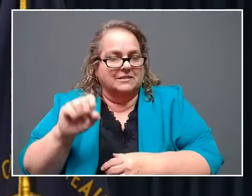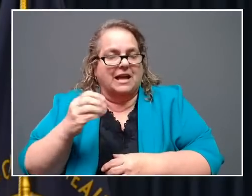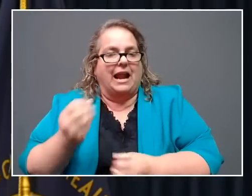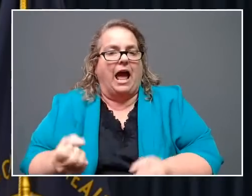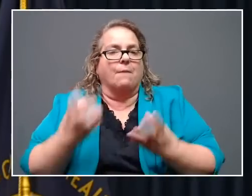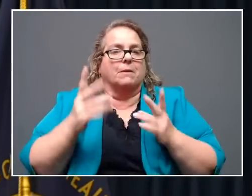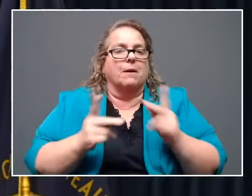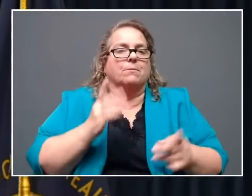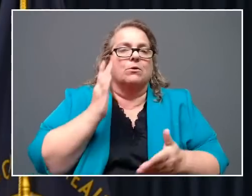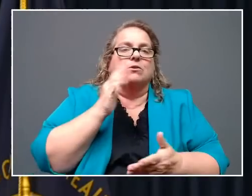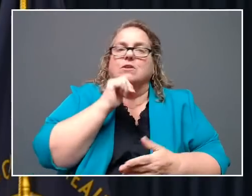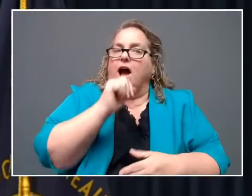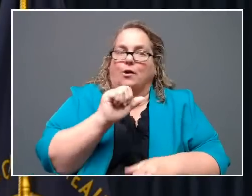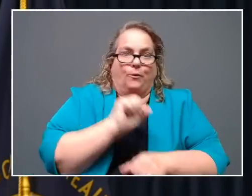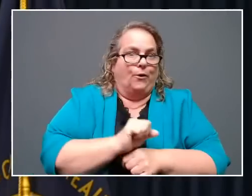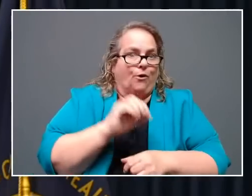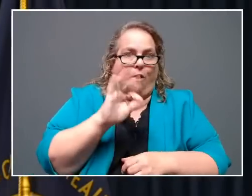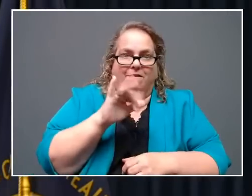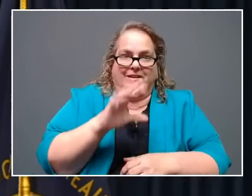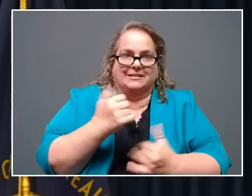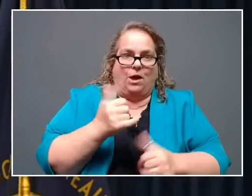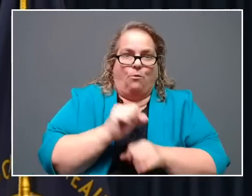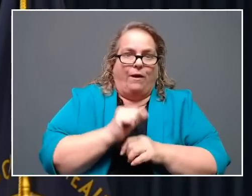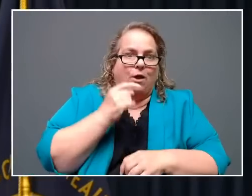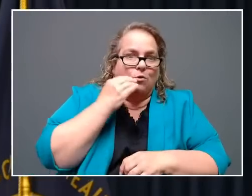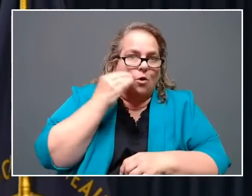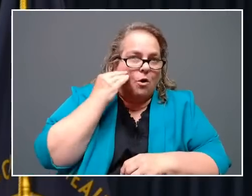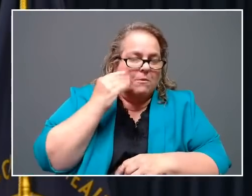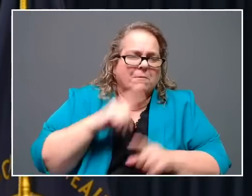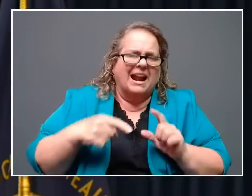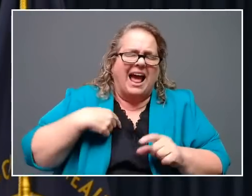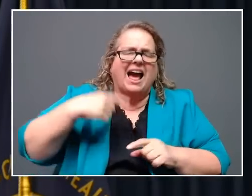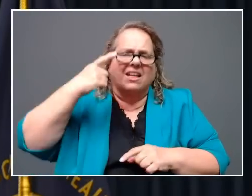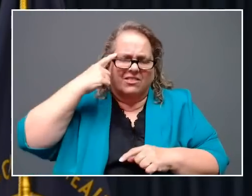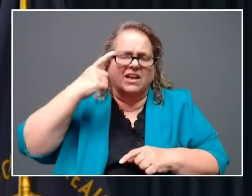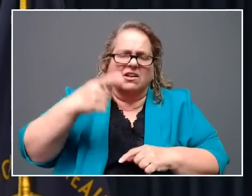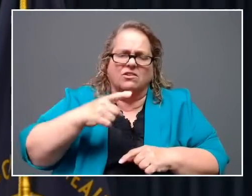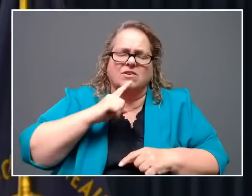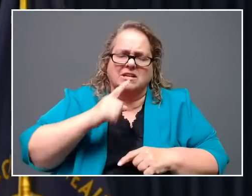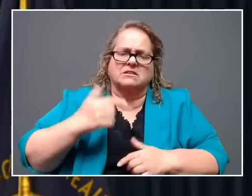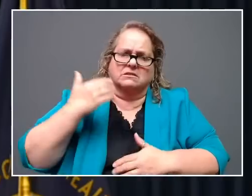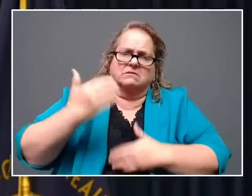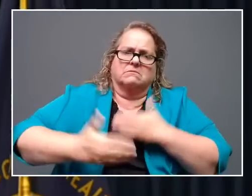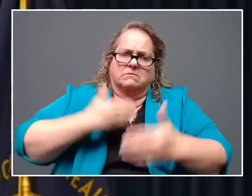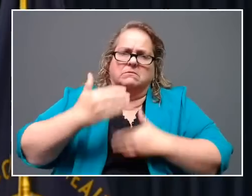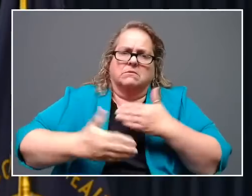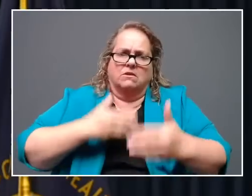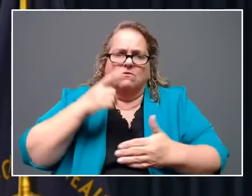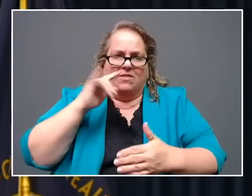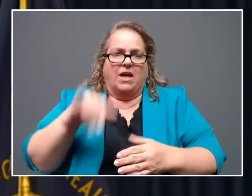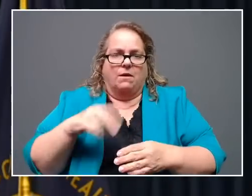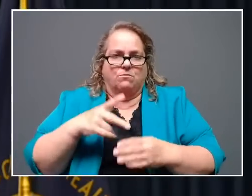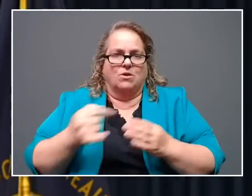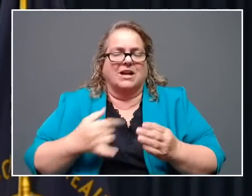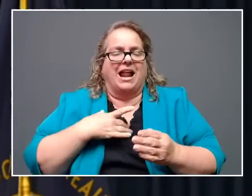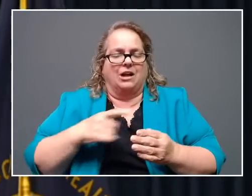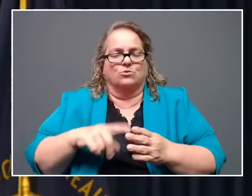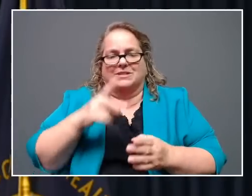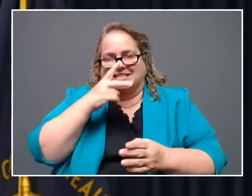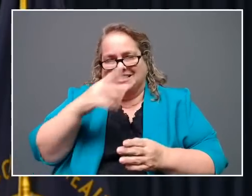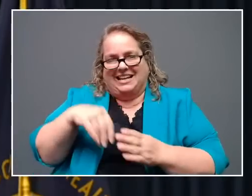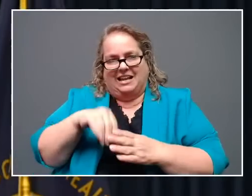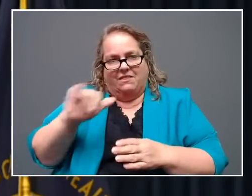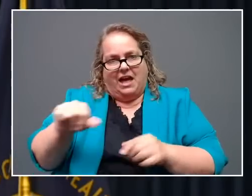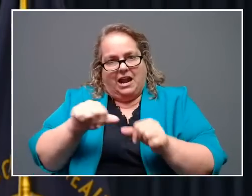is momentum once again for that project, and it's important. I'd like to see it in that area, but bringing hundreds of